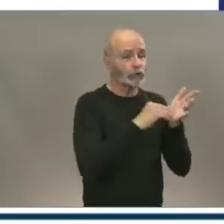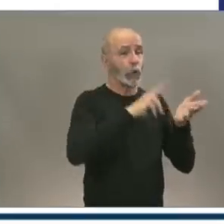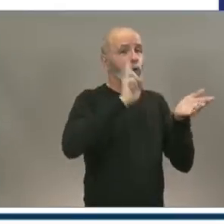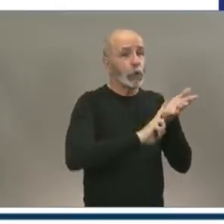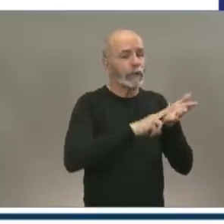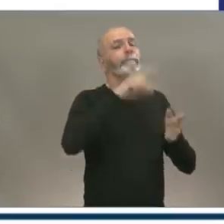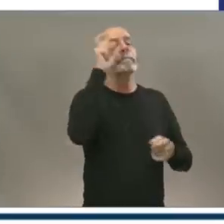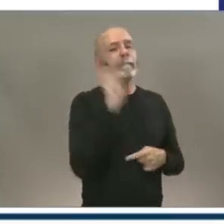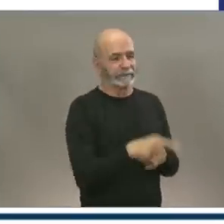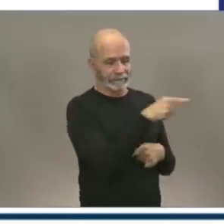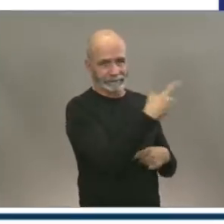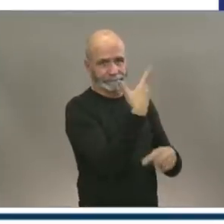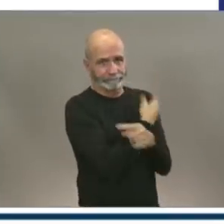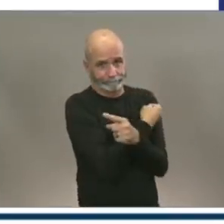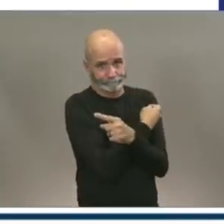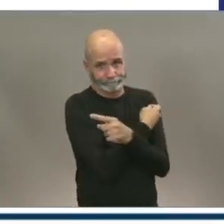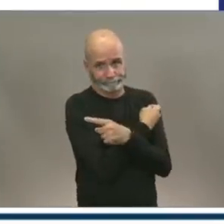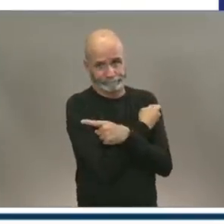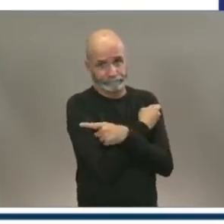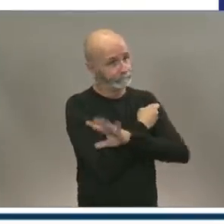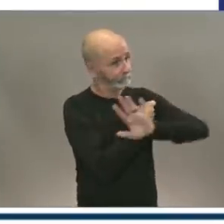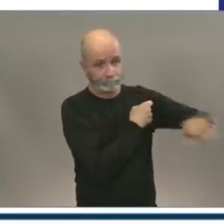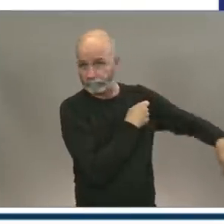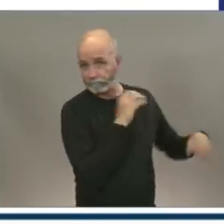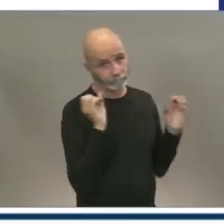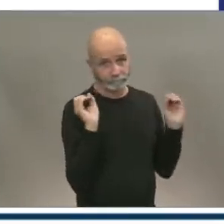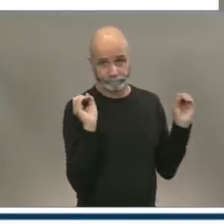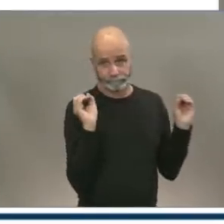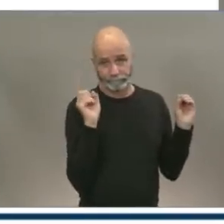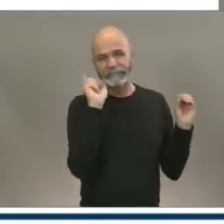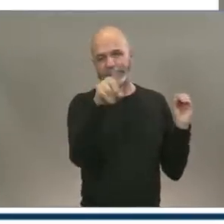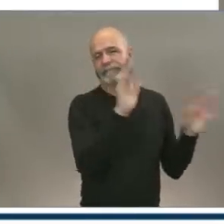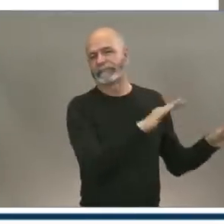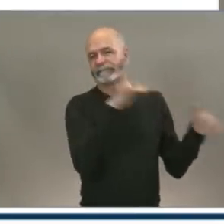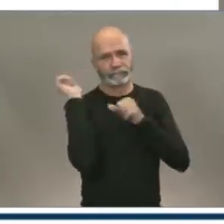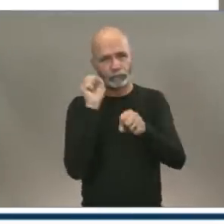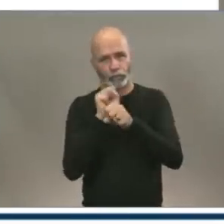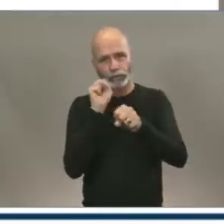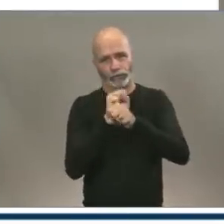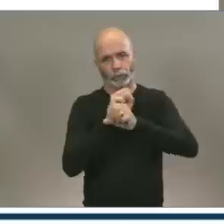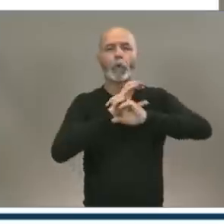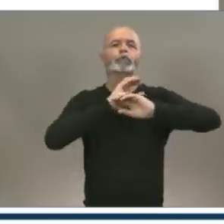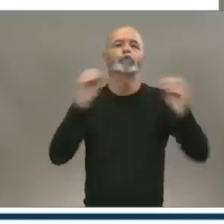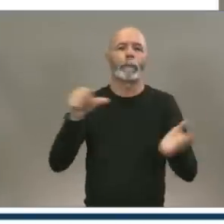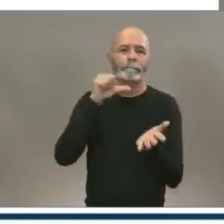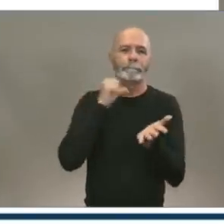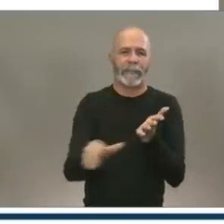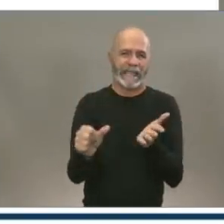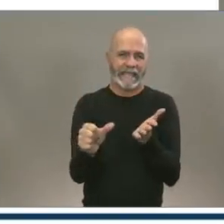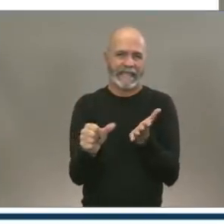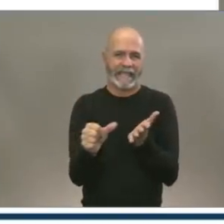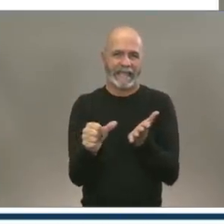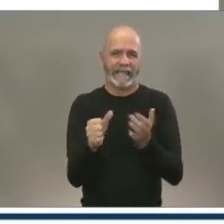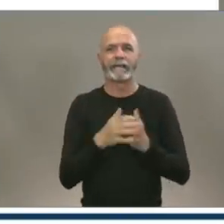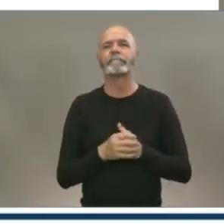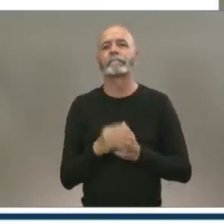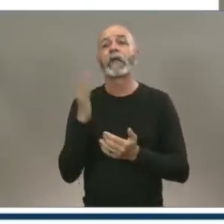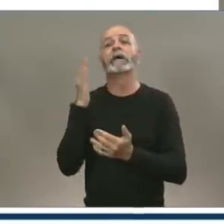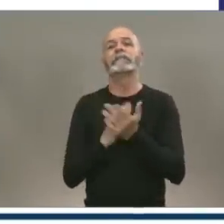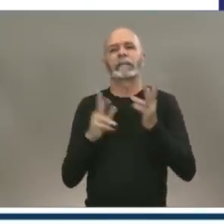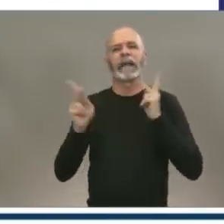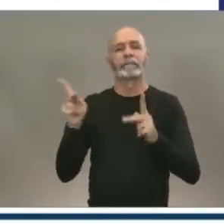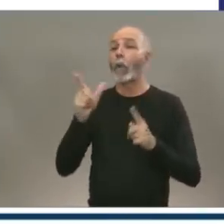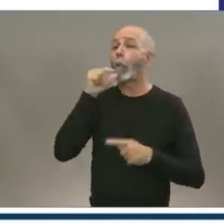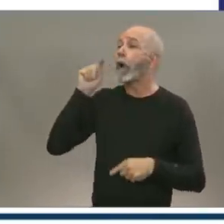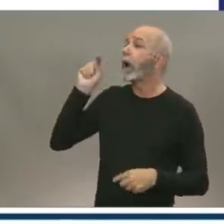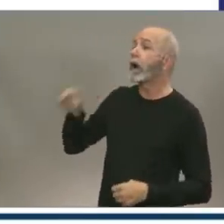on on unpaid leave. Some people with that faith gathering insist that the person who was in attendance and was exposed, who